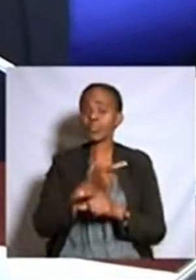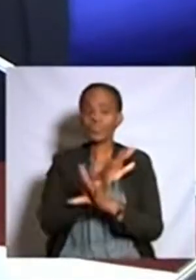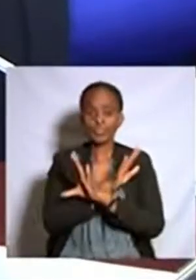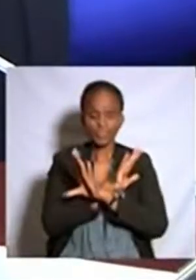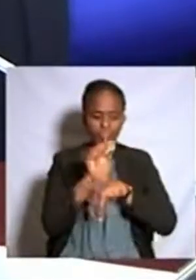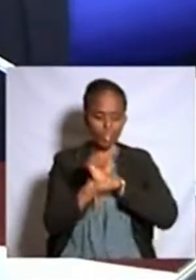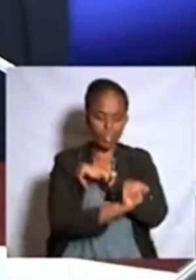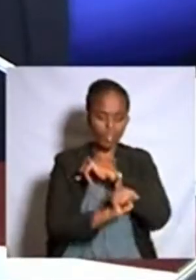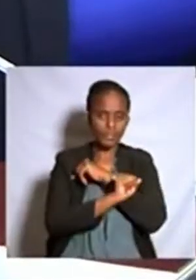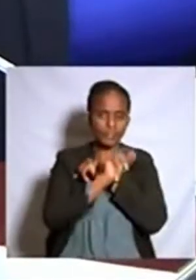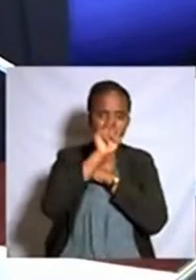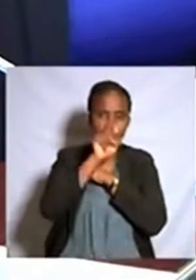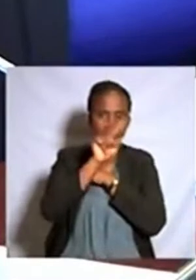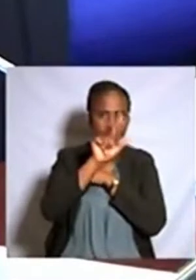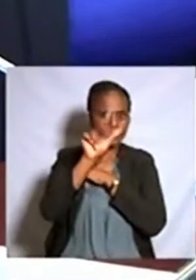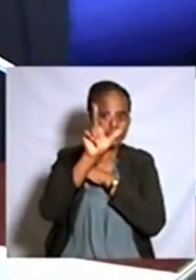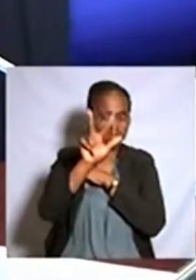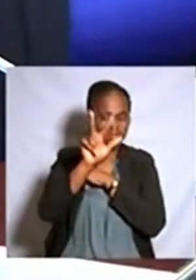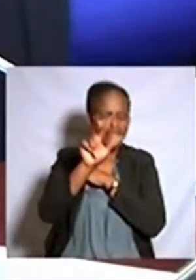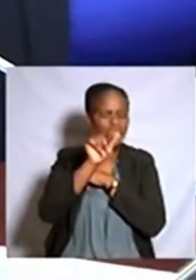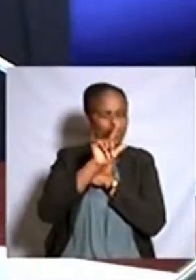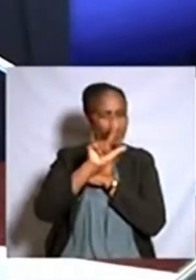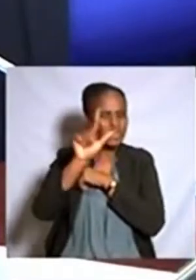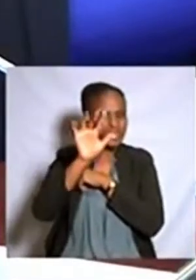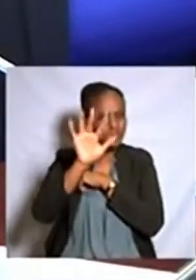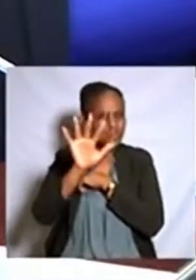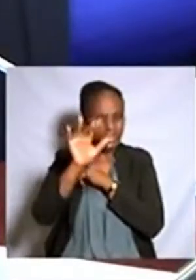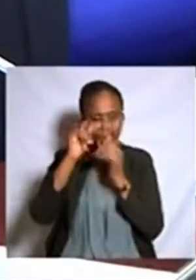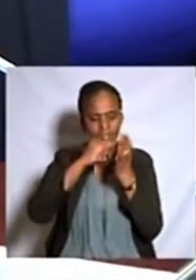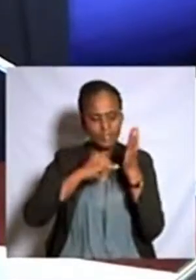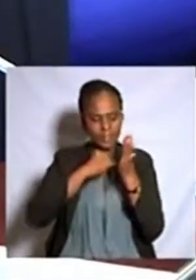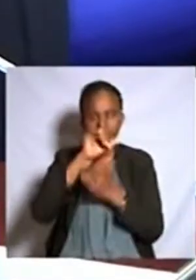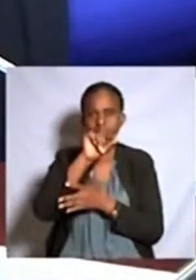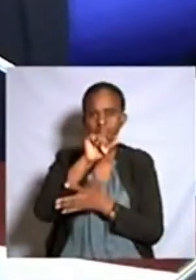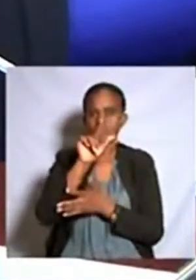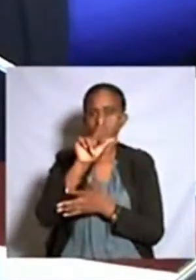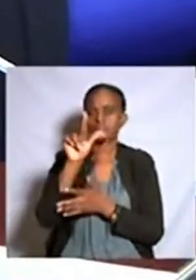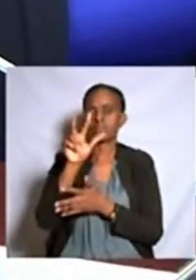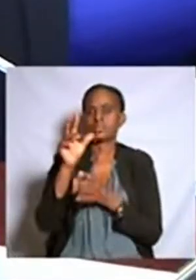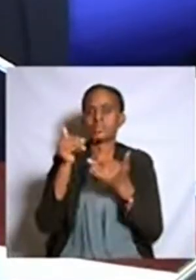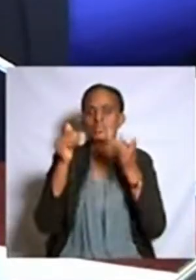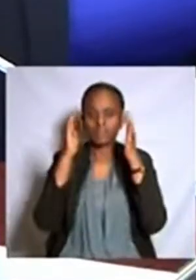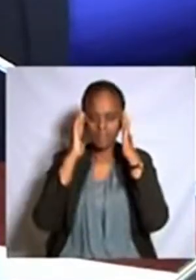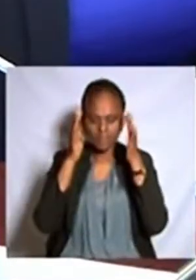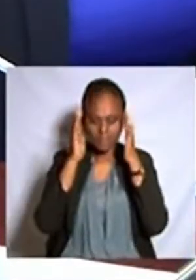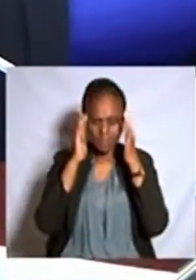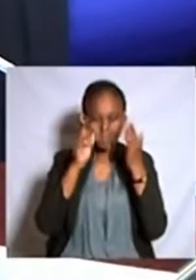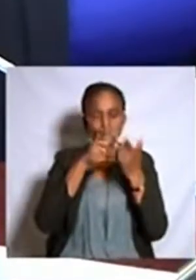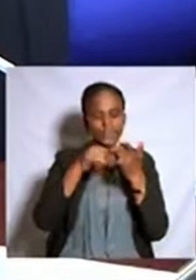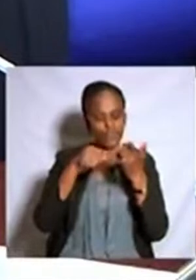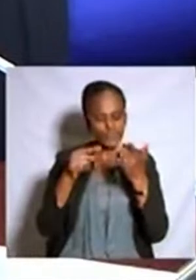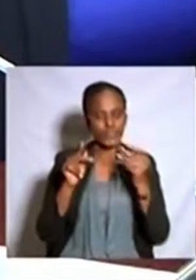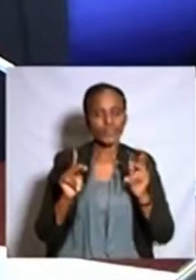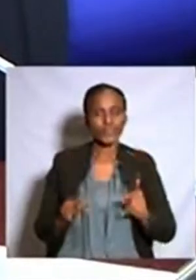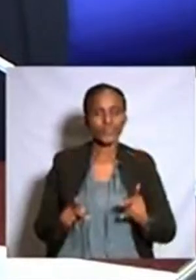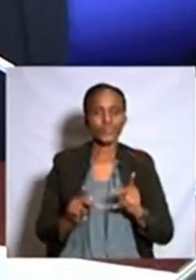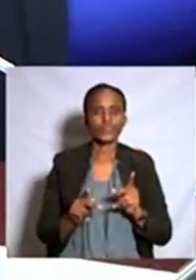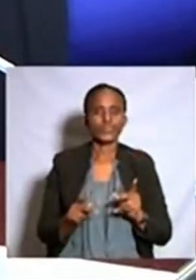25th January 2023, and are now proceeding to attend to the marking off for the client